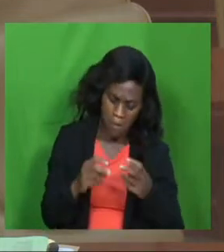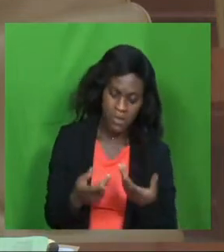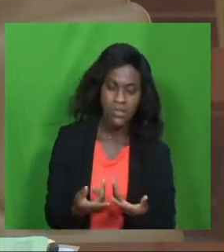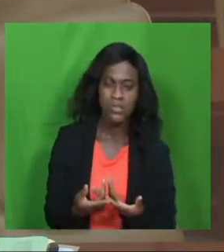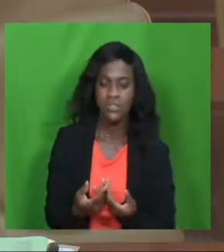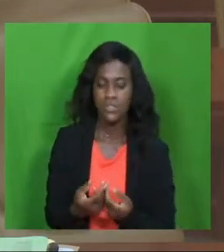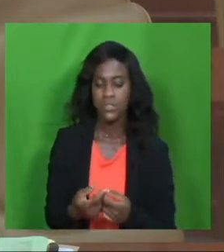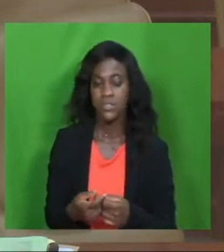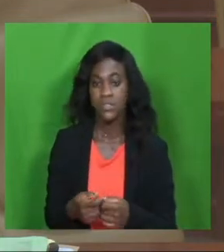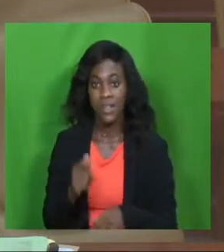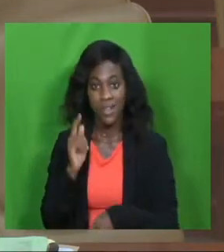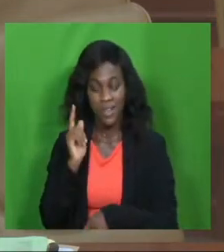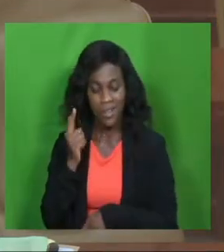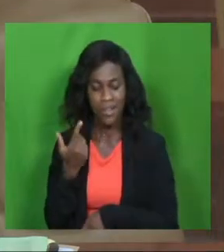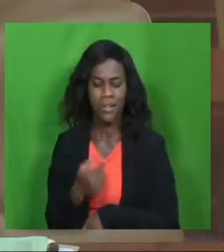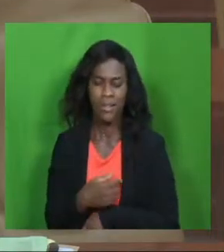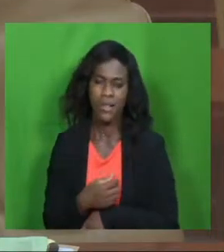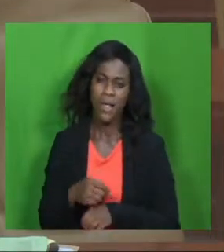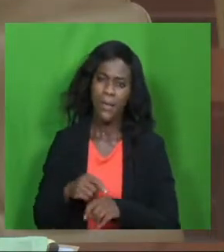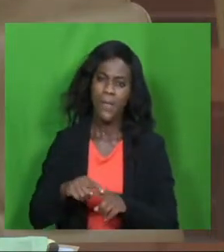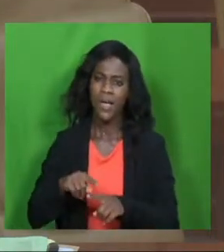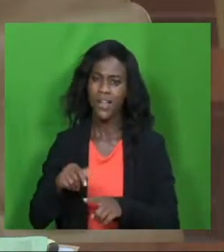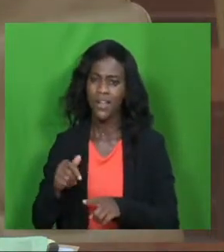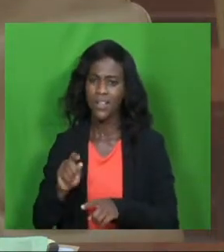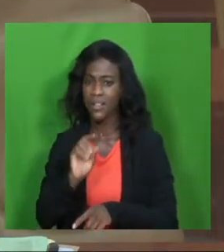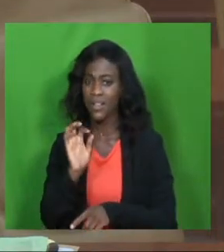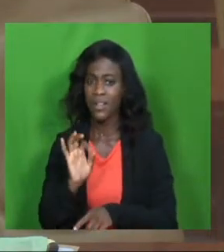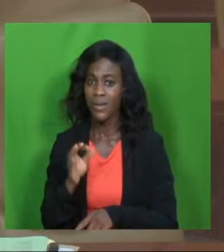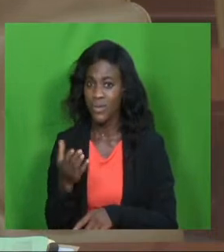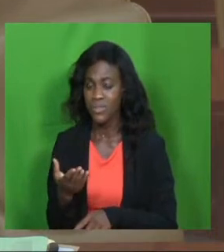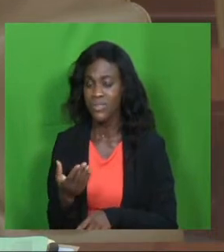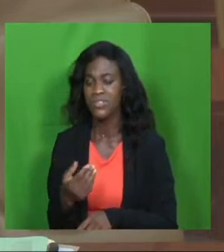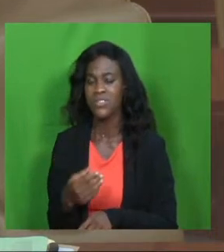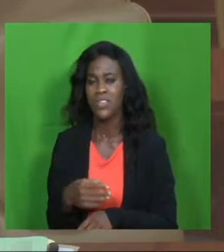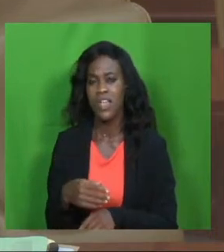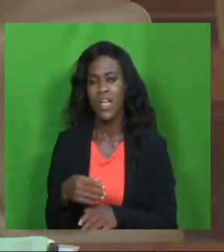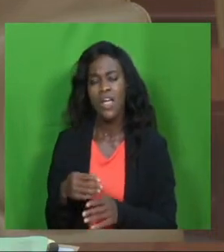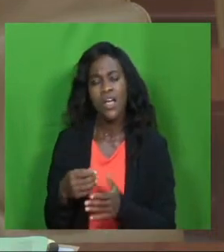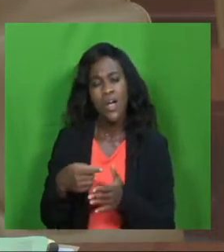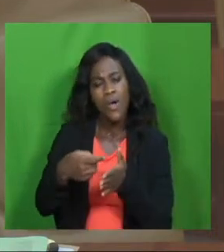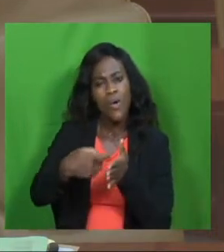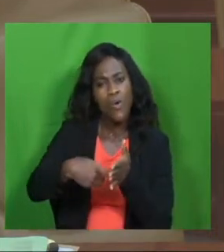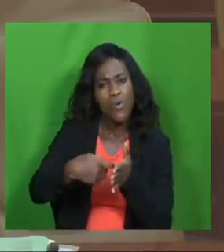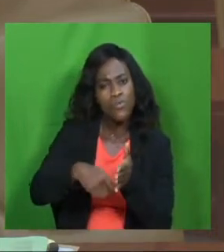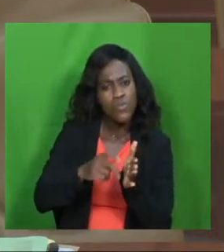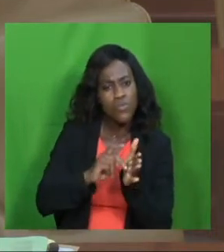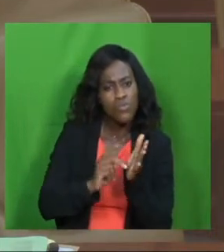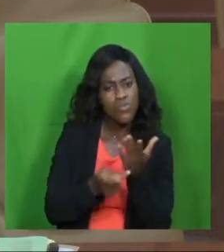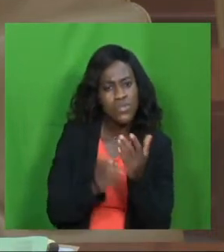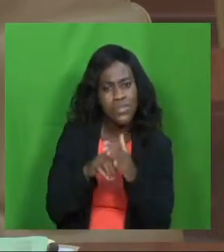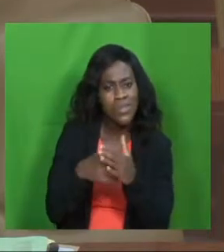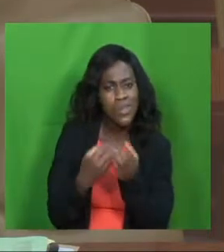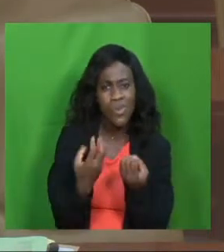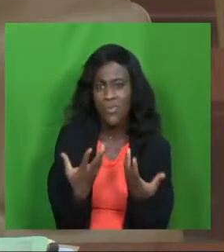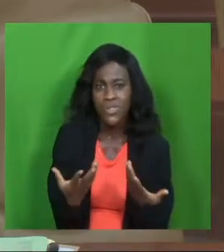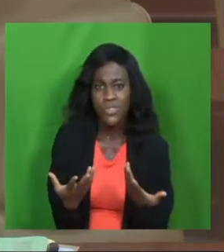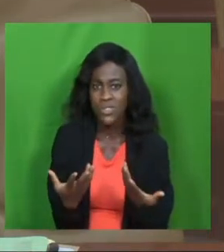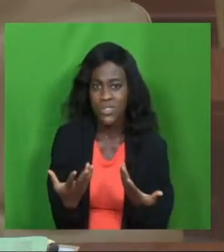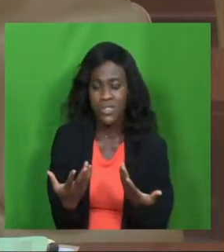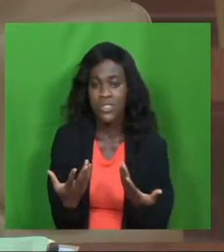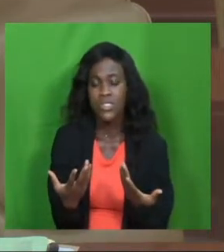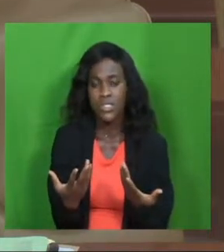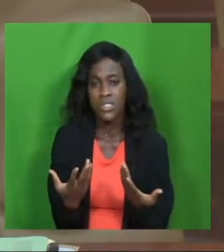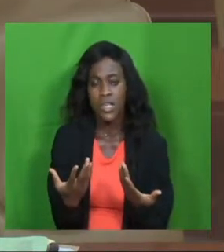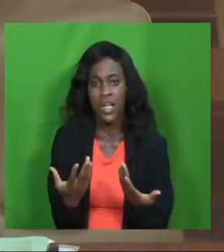Mr. Speaker, relates to the costs of these projects. Mr. Speaker, there seem to be